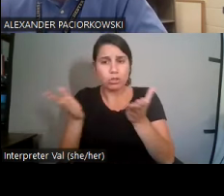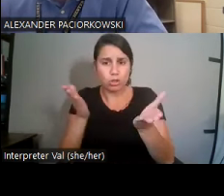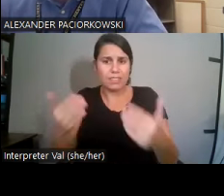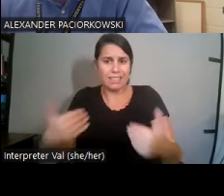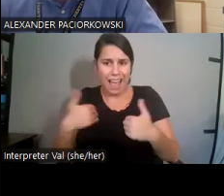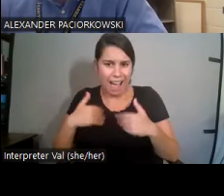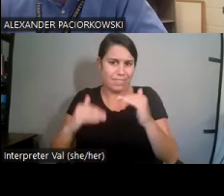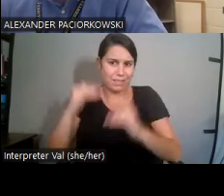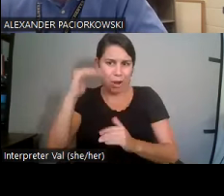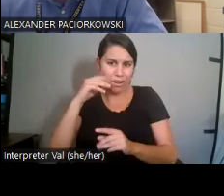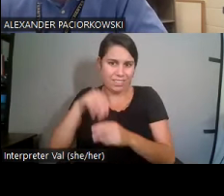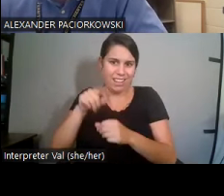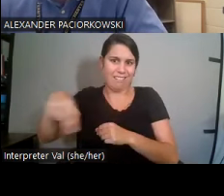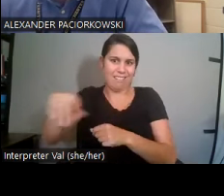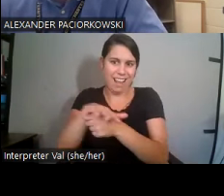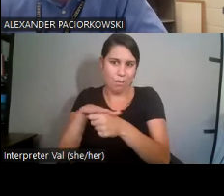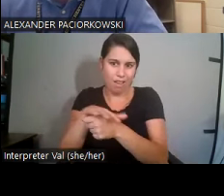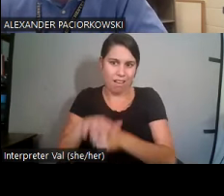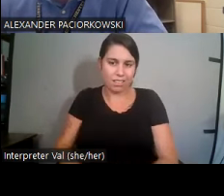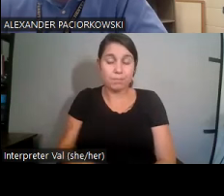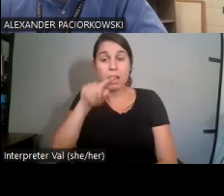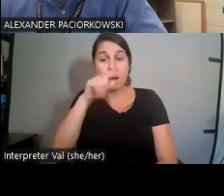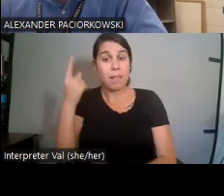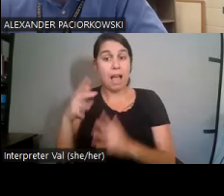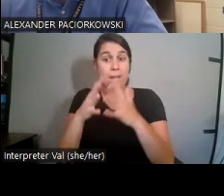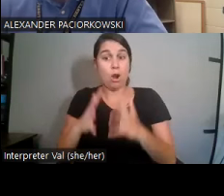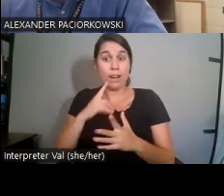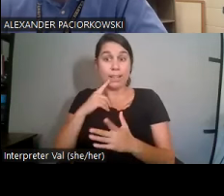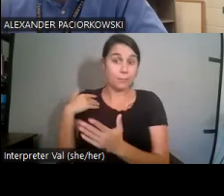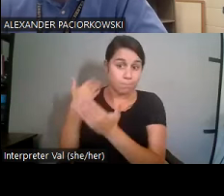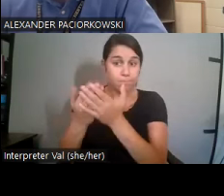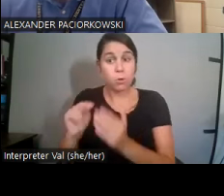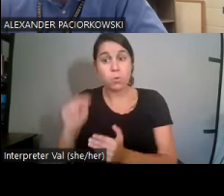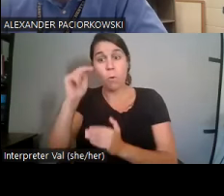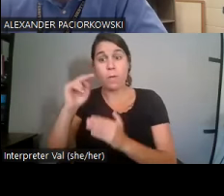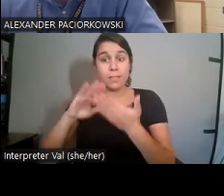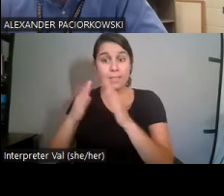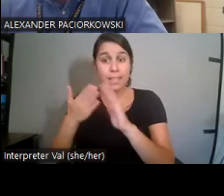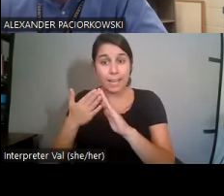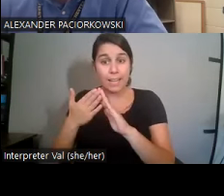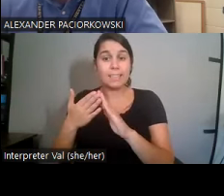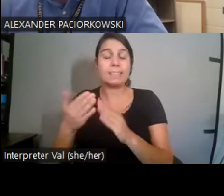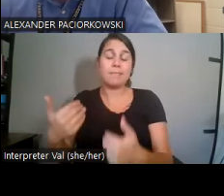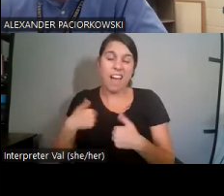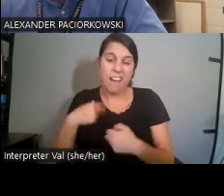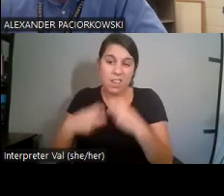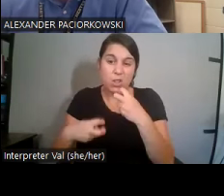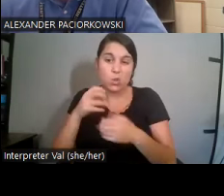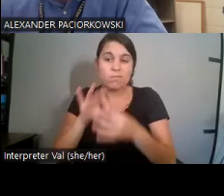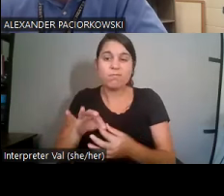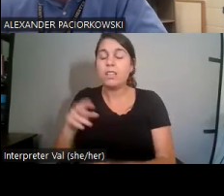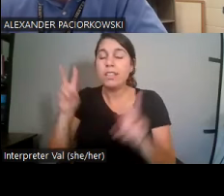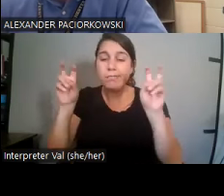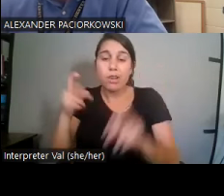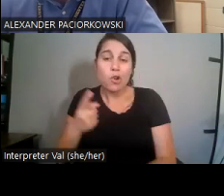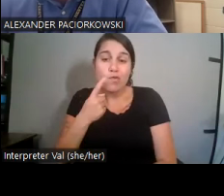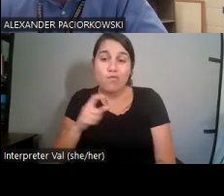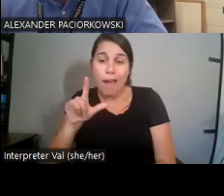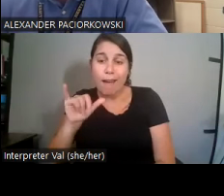Black Americans also, on their arrival to northern cities, faced policies of redlining, where this is a practice of